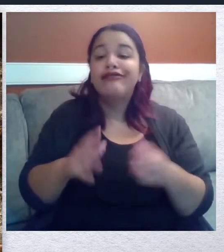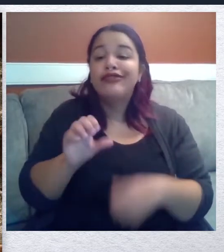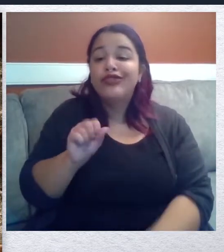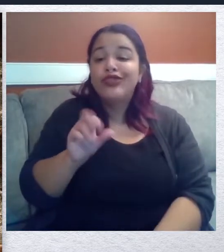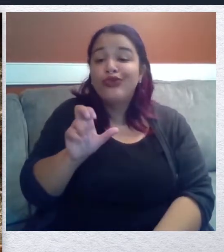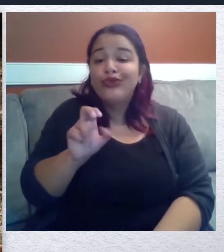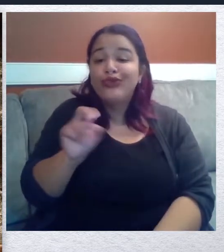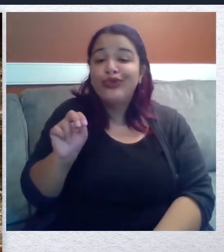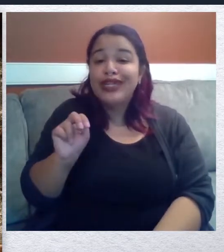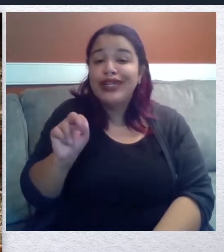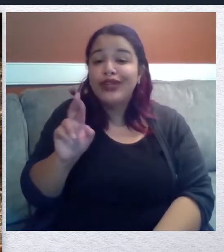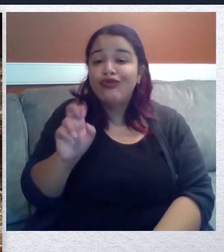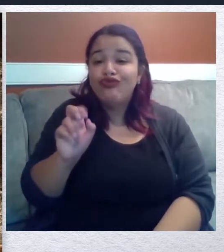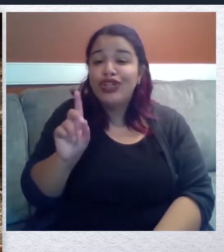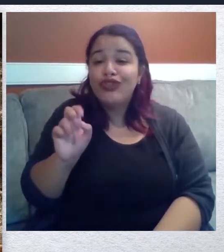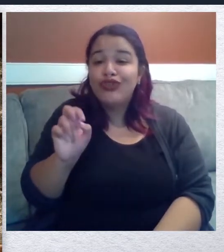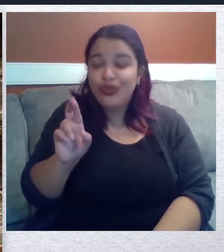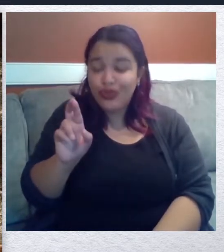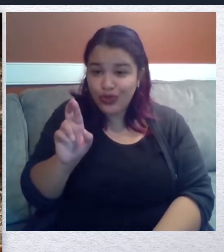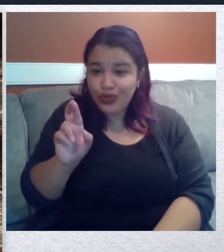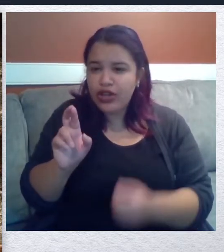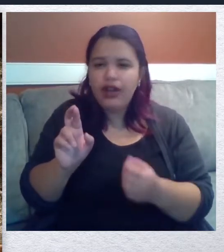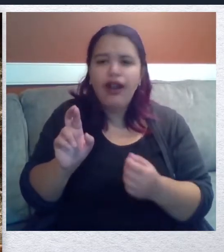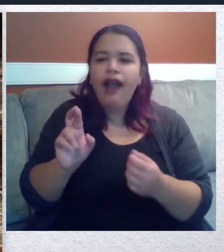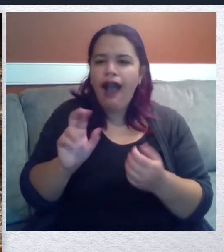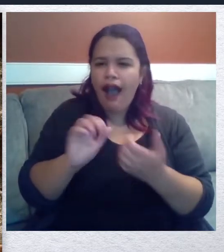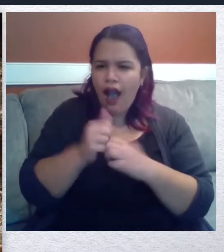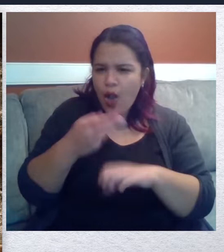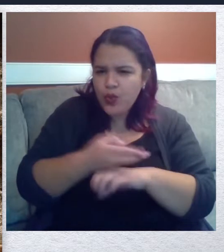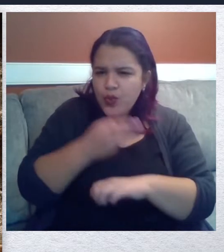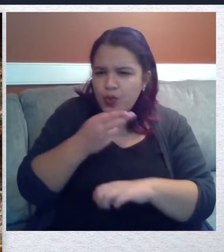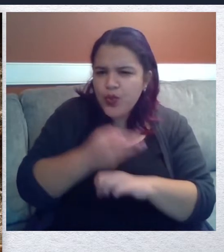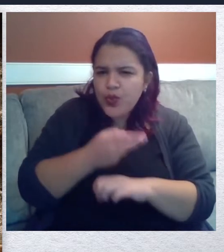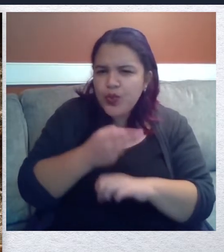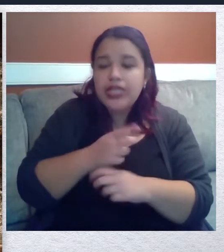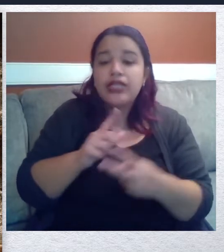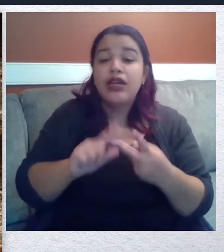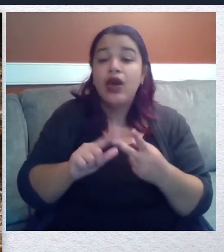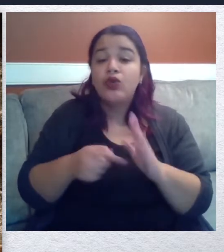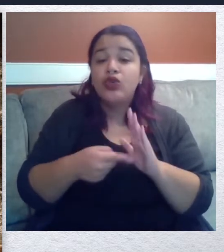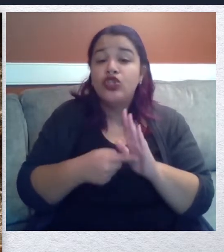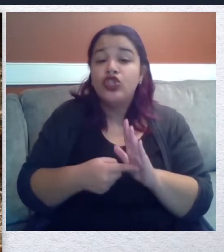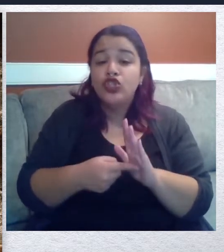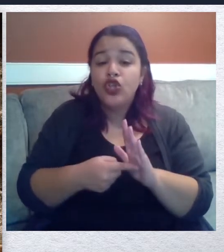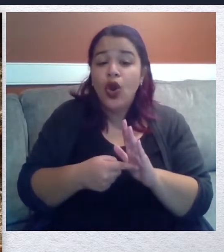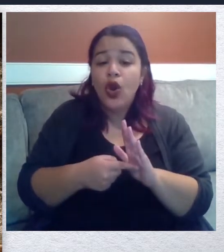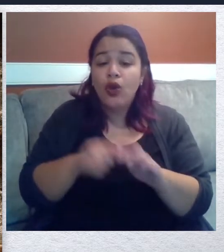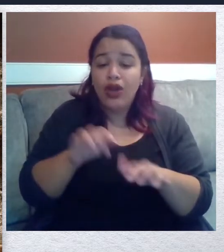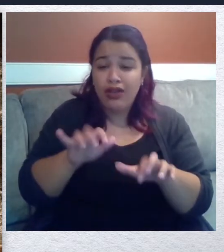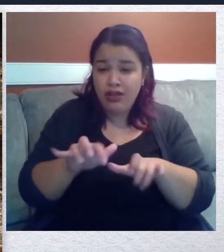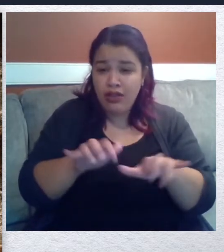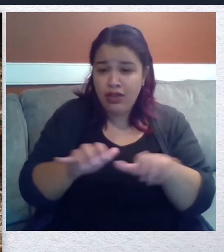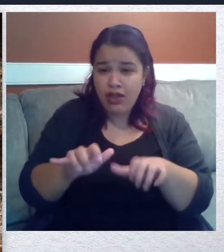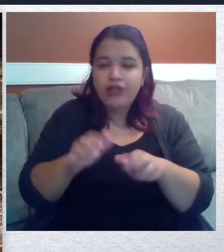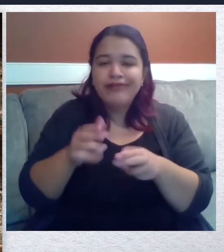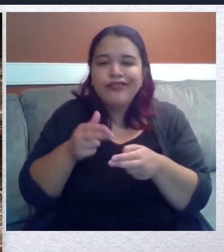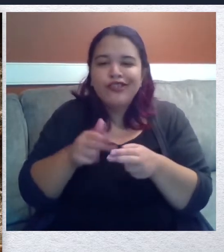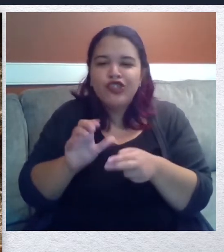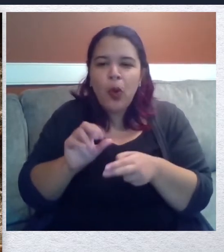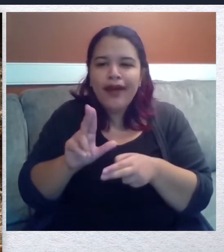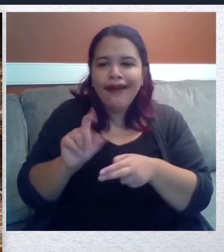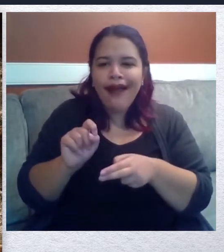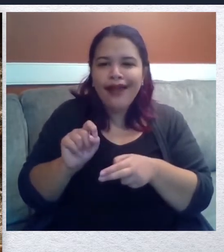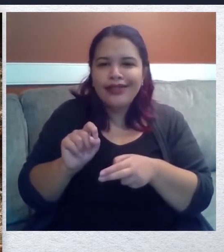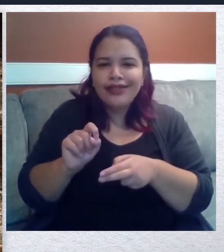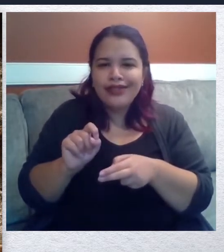reader keyboard shortcuts, as well as a link to the Microsoft support page on how to use a screen reader to